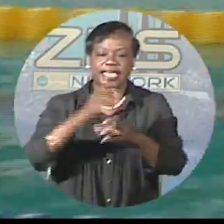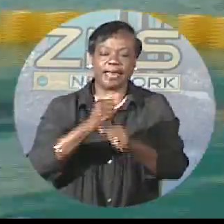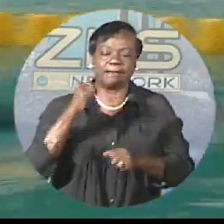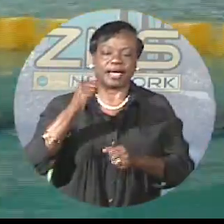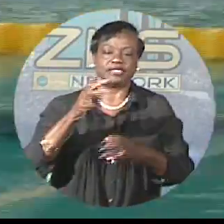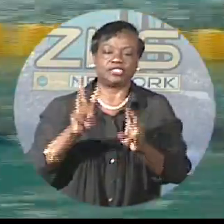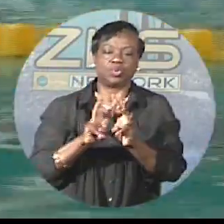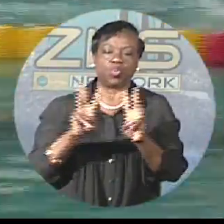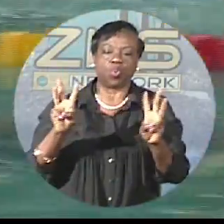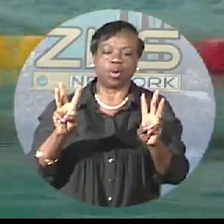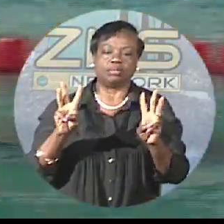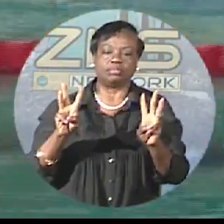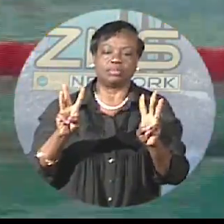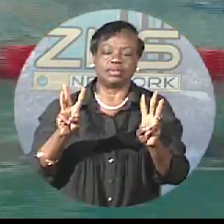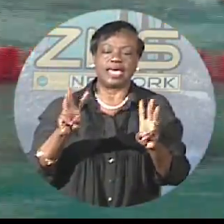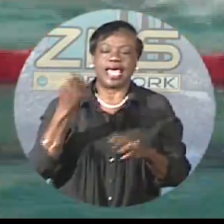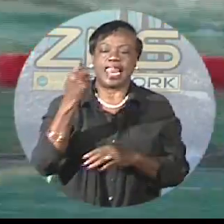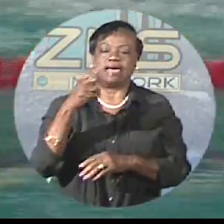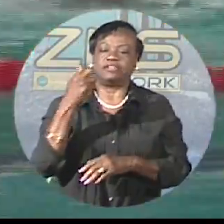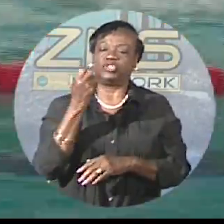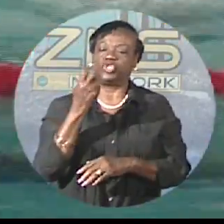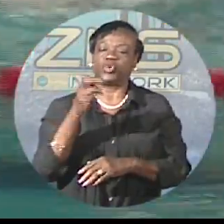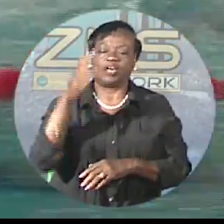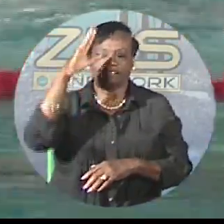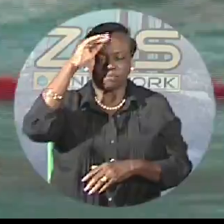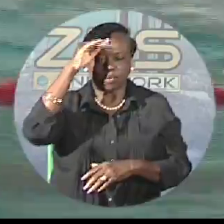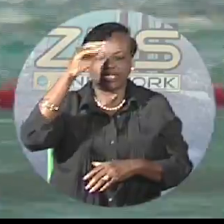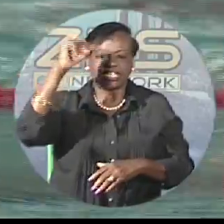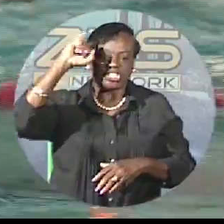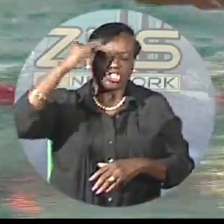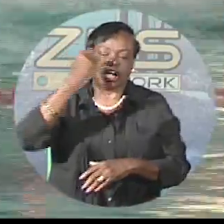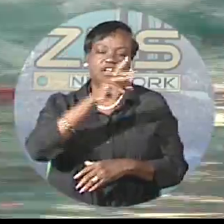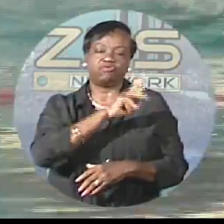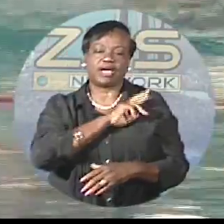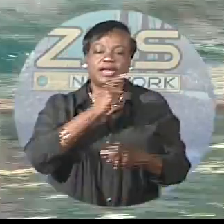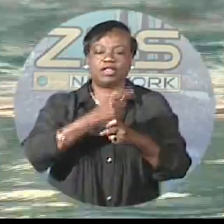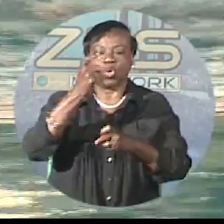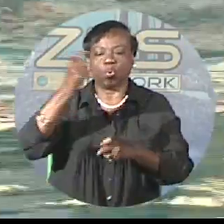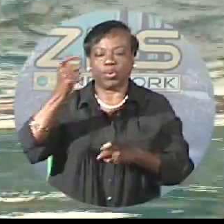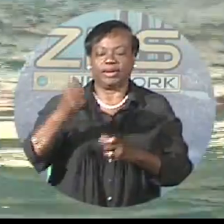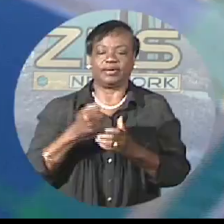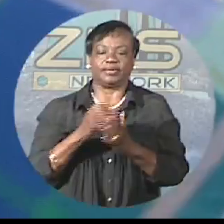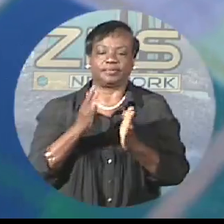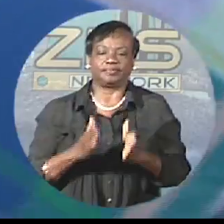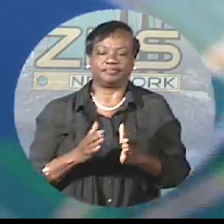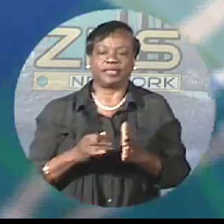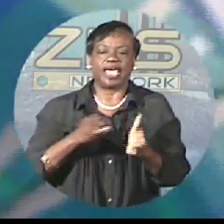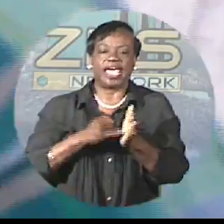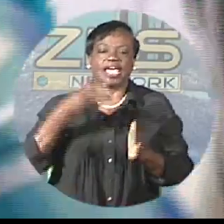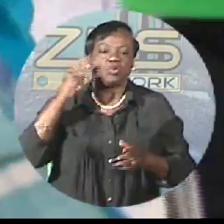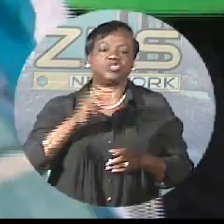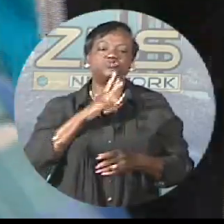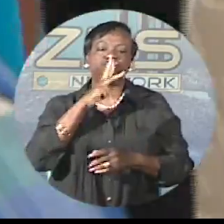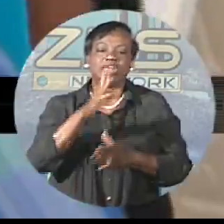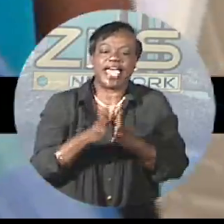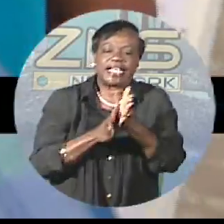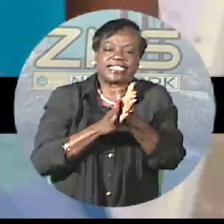to the 11-12 boys now. Jared Reckley, your winner, in 106.39. It was just really